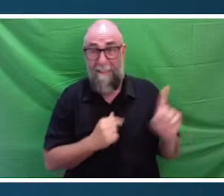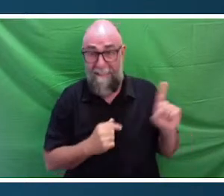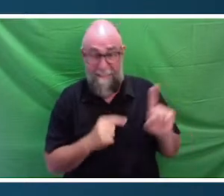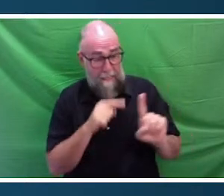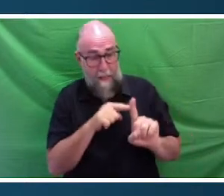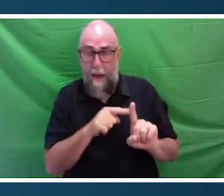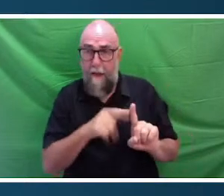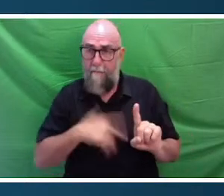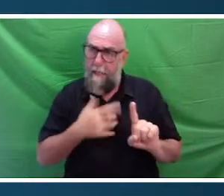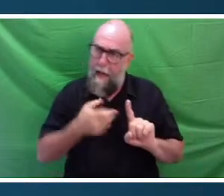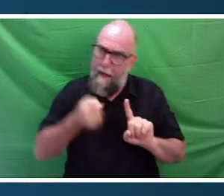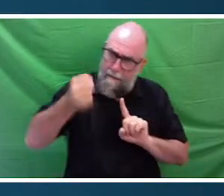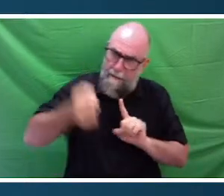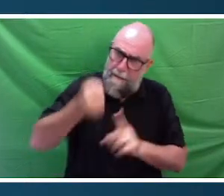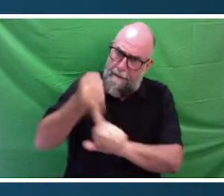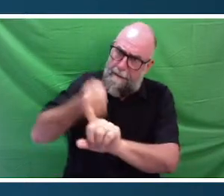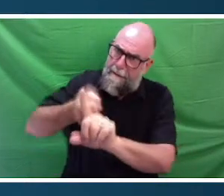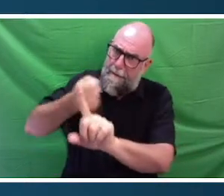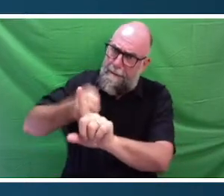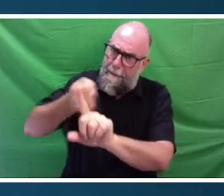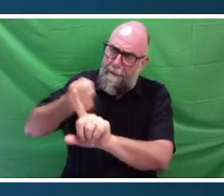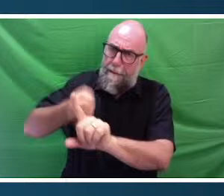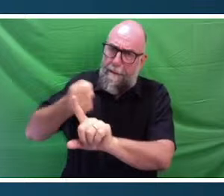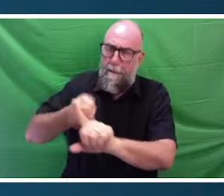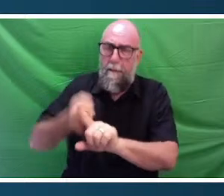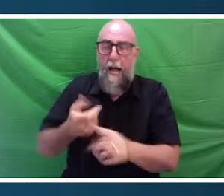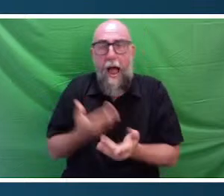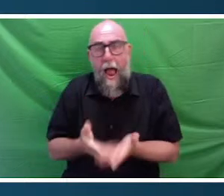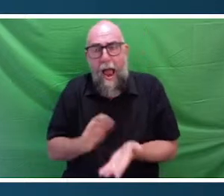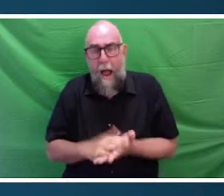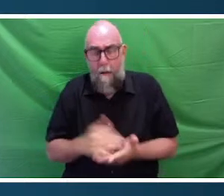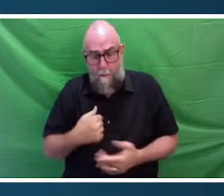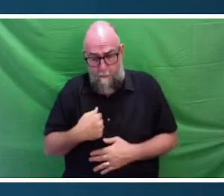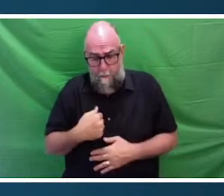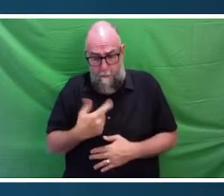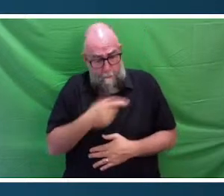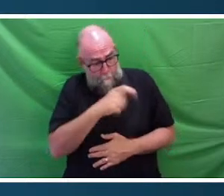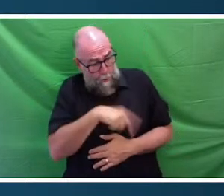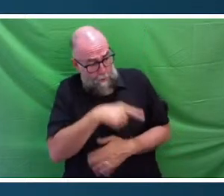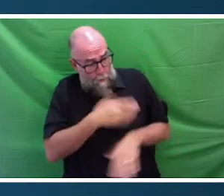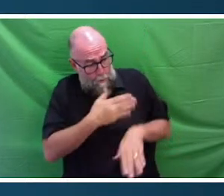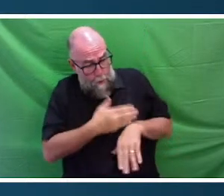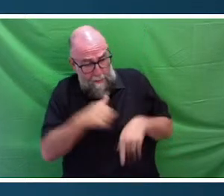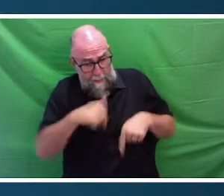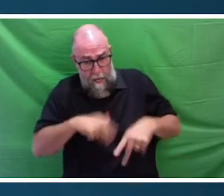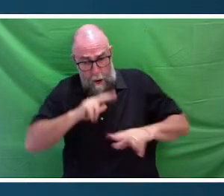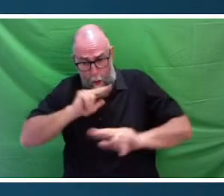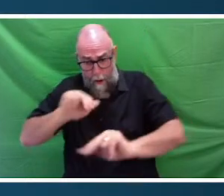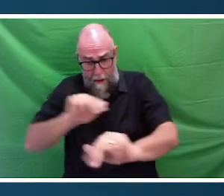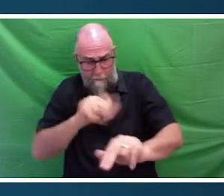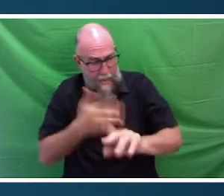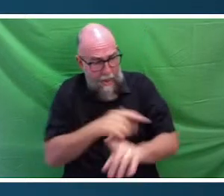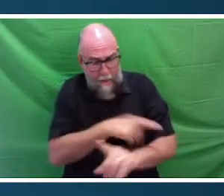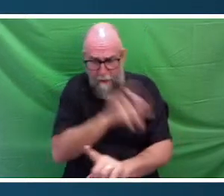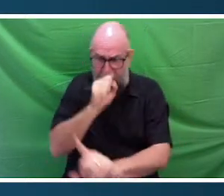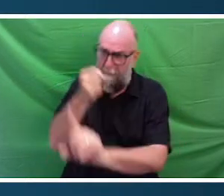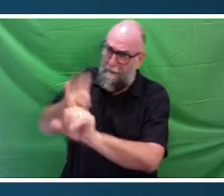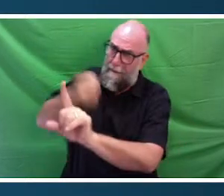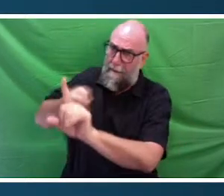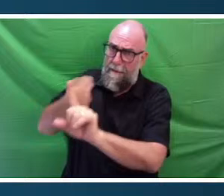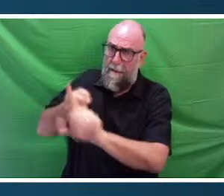So how can humanitarian workers use that power and that connection with affected communities to advocate for alleviating